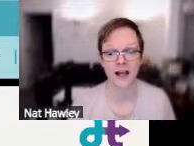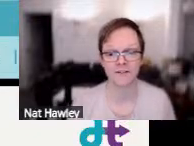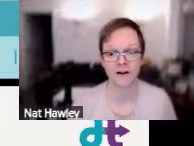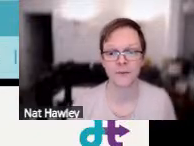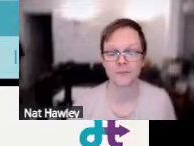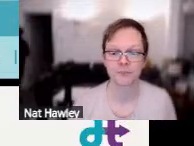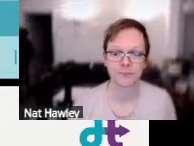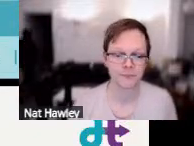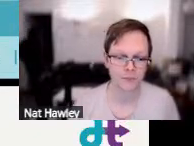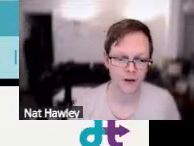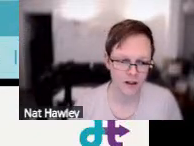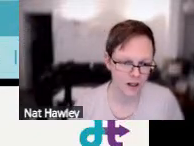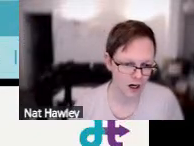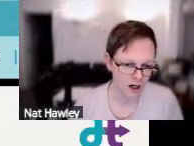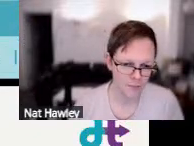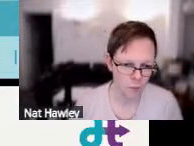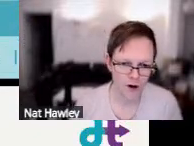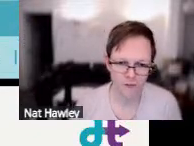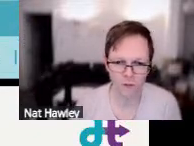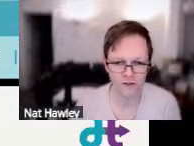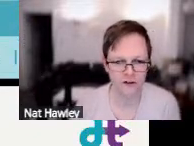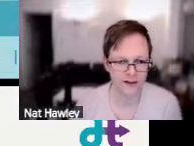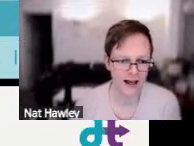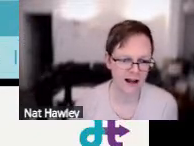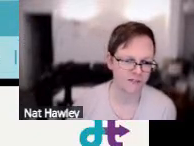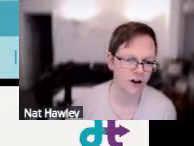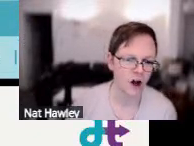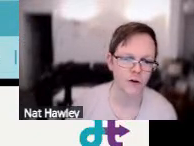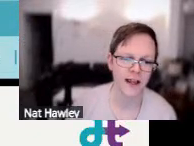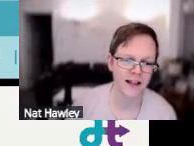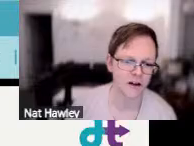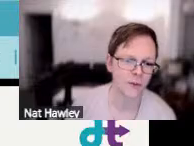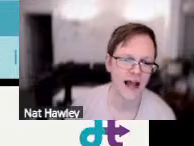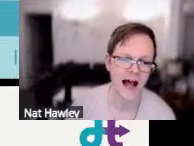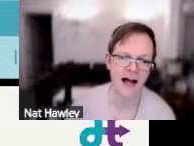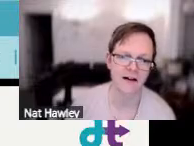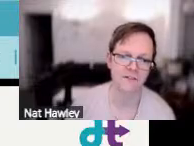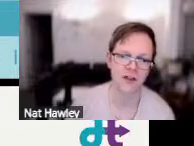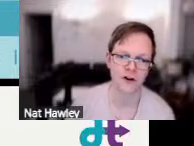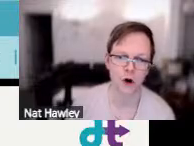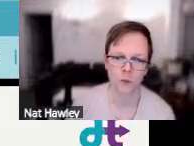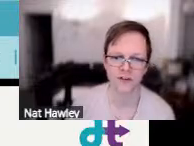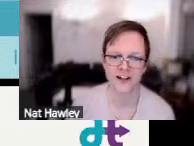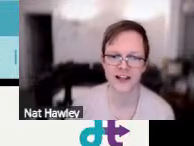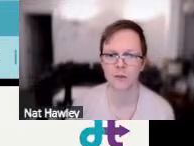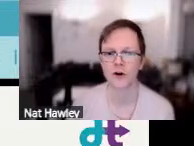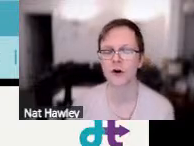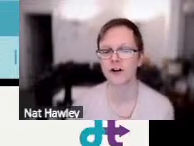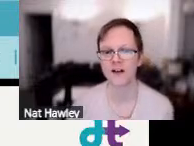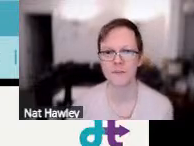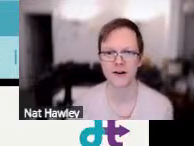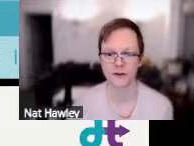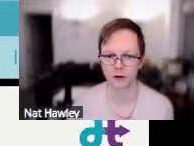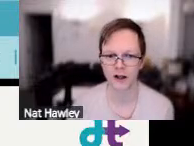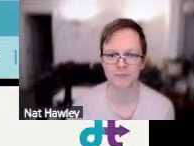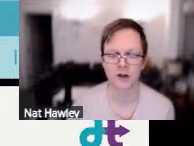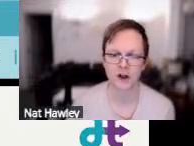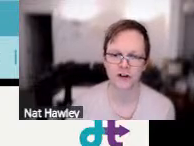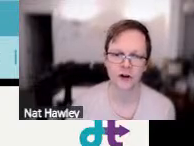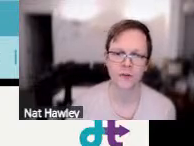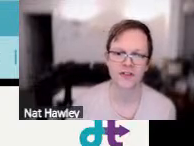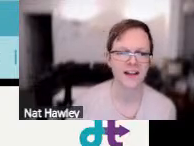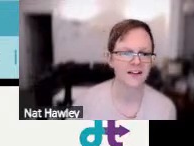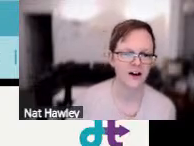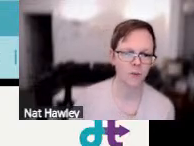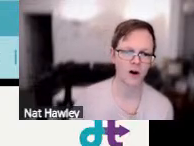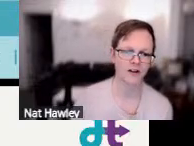go together. What other ones do we have? Okay, we have the top ones here were neurodevelopmental, right?